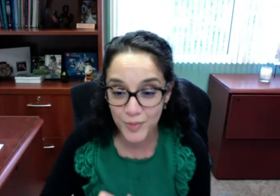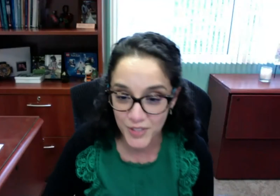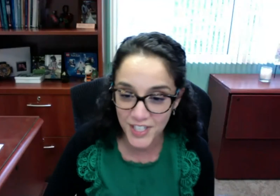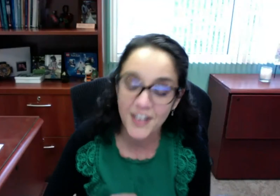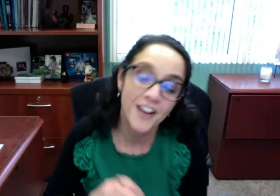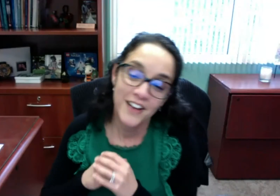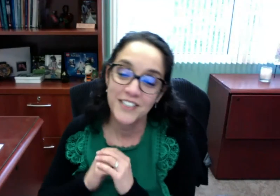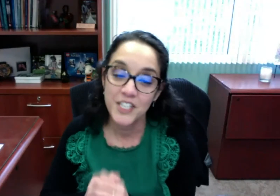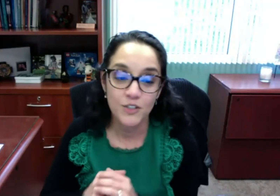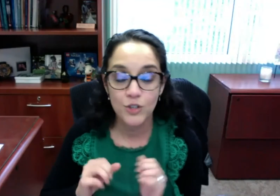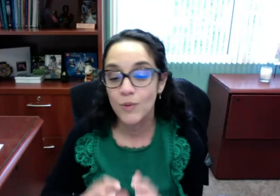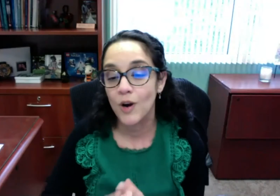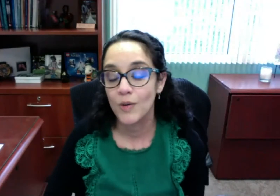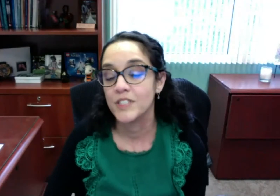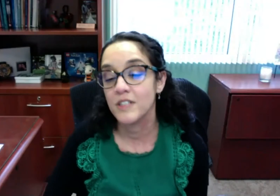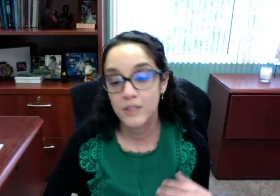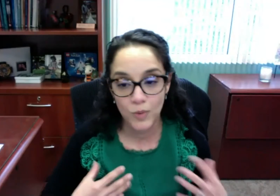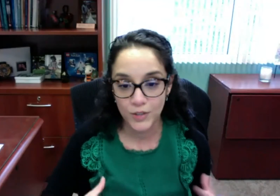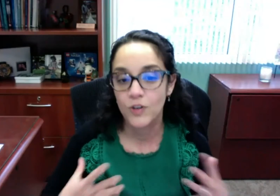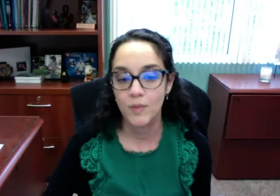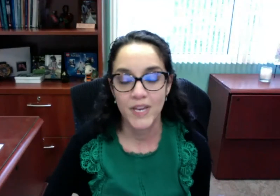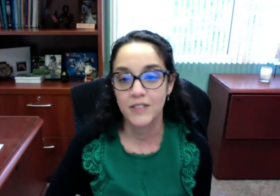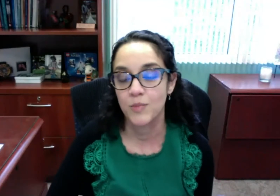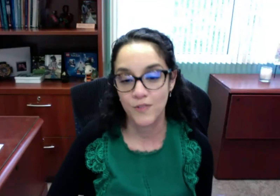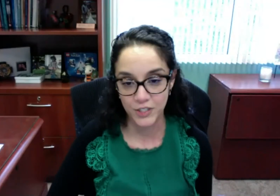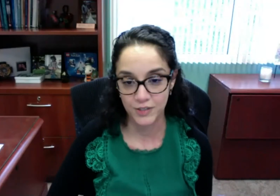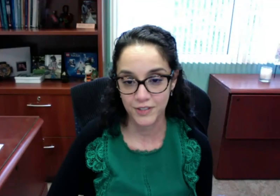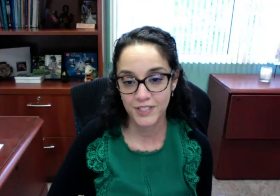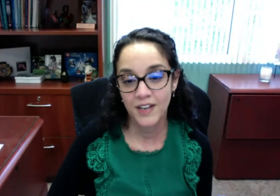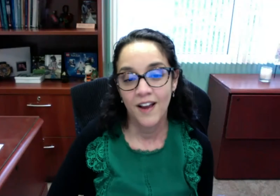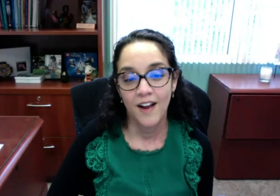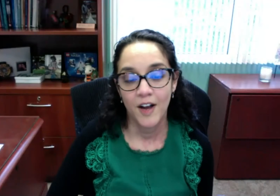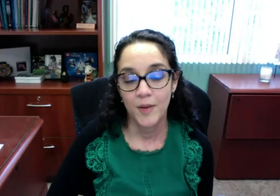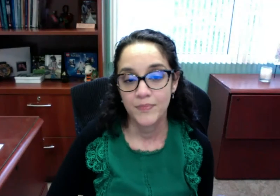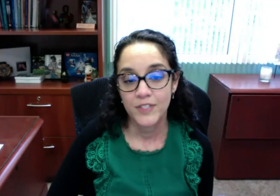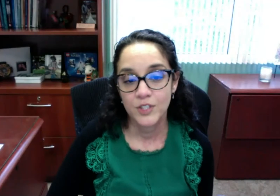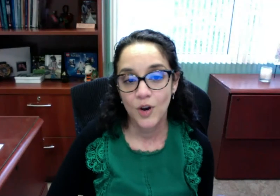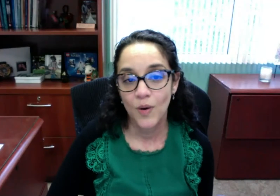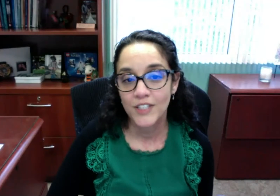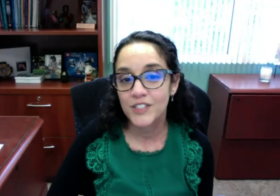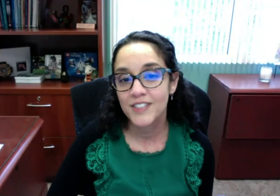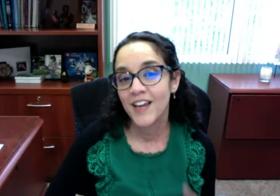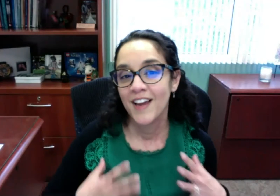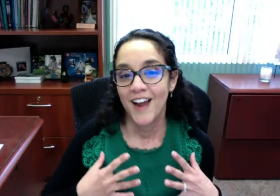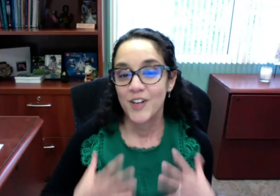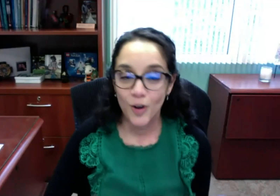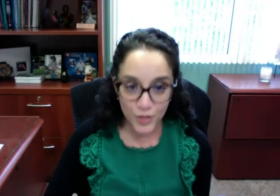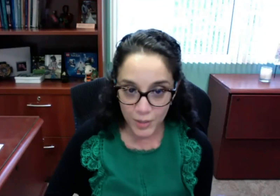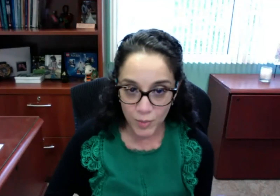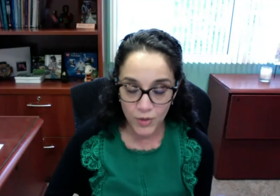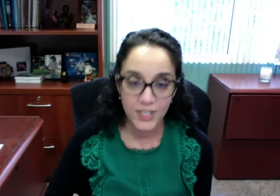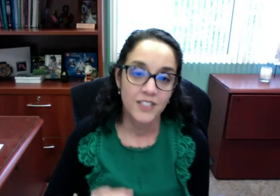our community, continue to grow into these wonderful, amazing professionals. So I